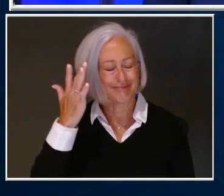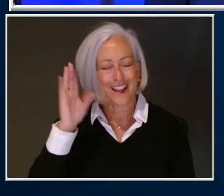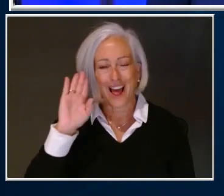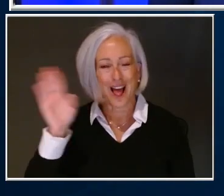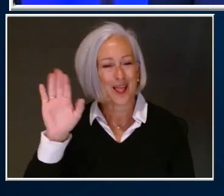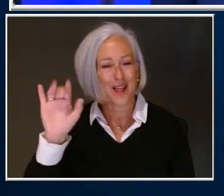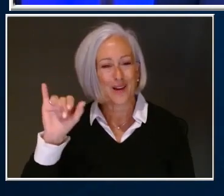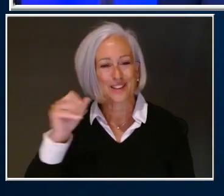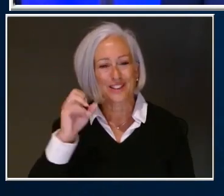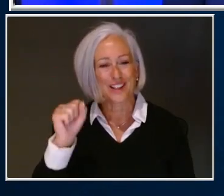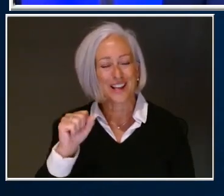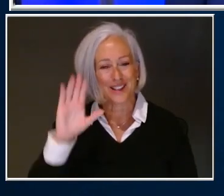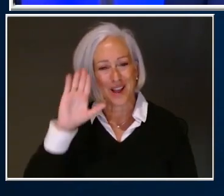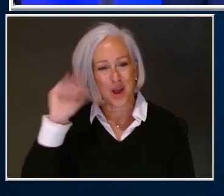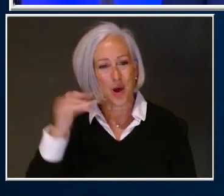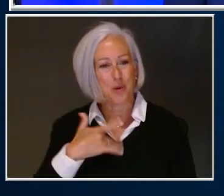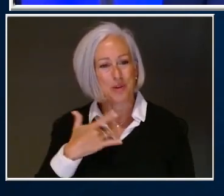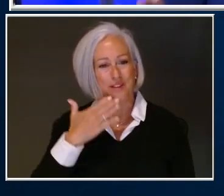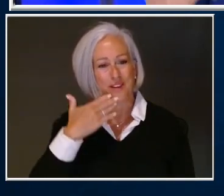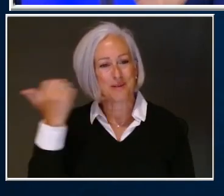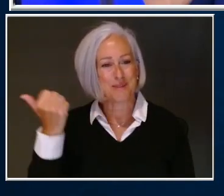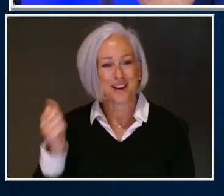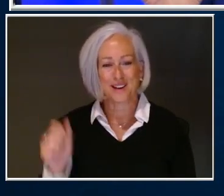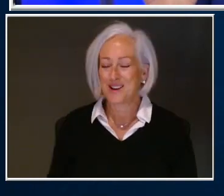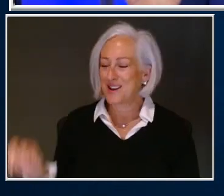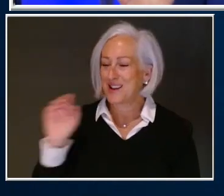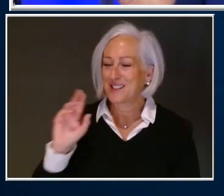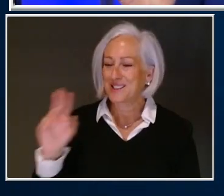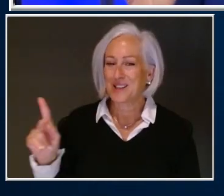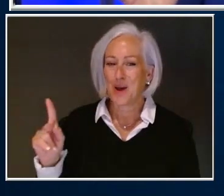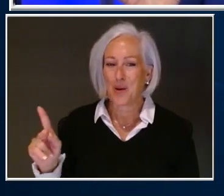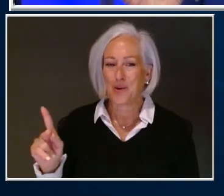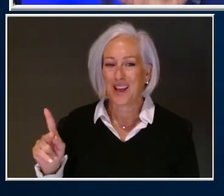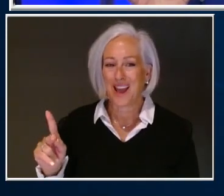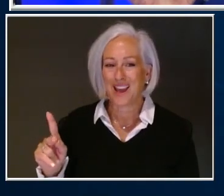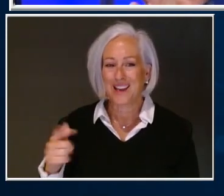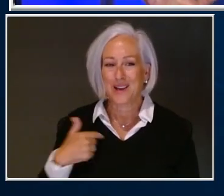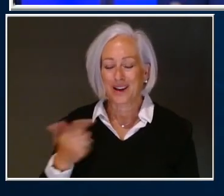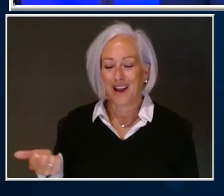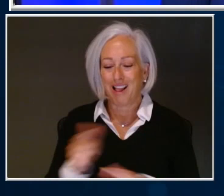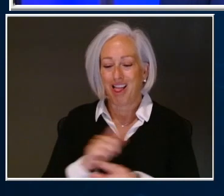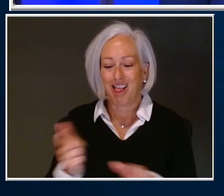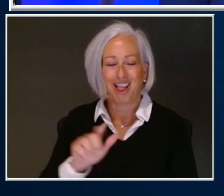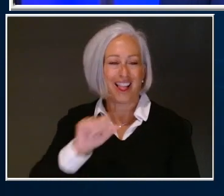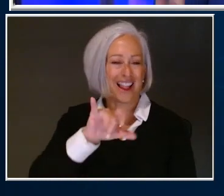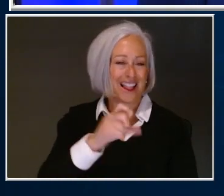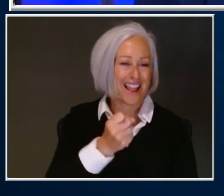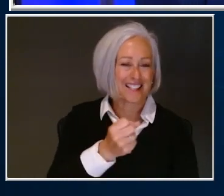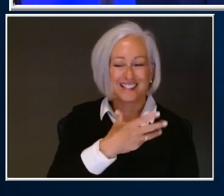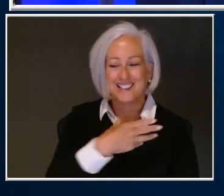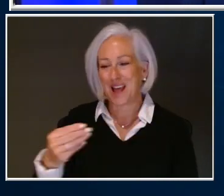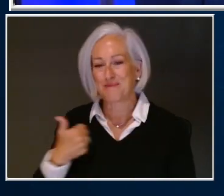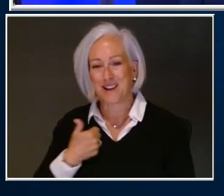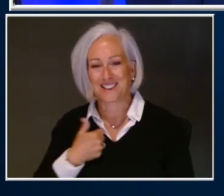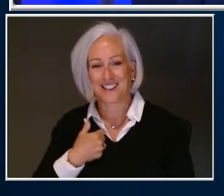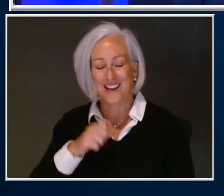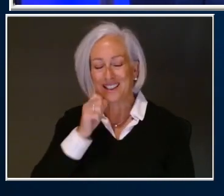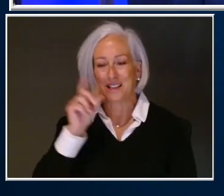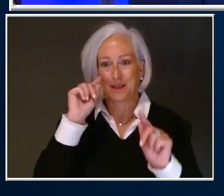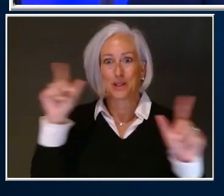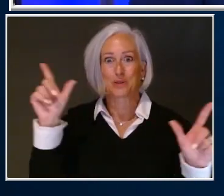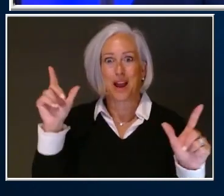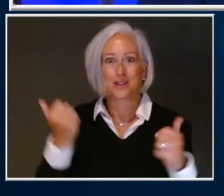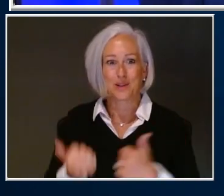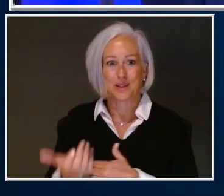better. Yeah, that's okay. I know. We're kind of interchangeable, Alexis and myself, so it's okay. No problem. I didn't mean to surprise you this morning, but I am